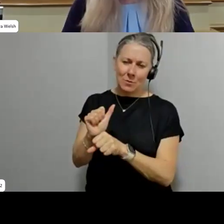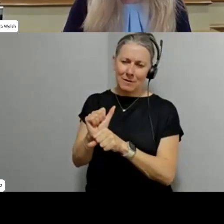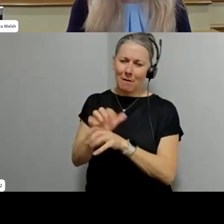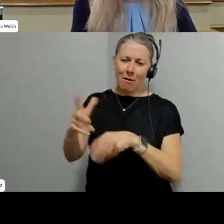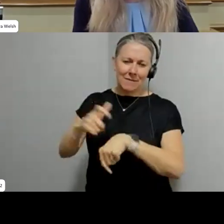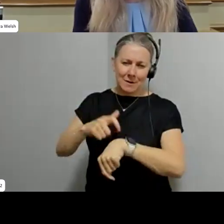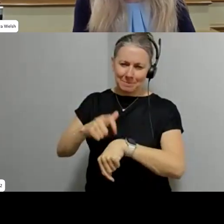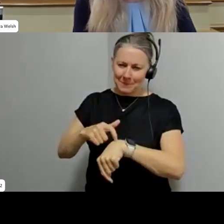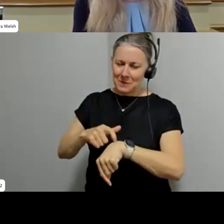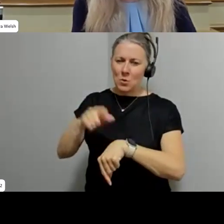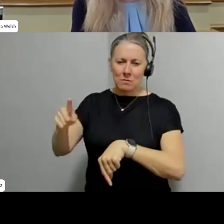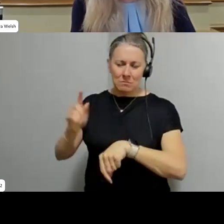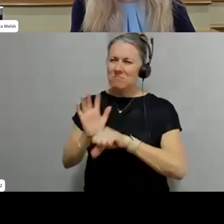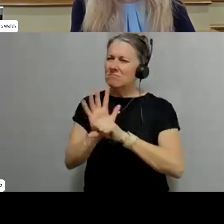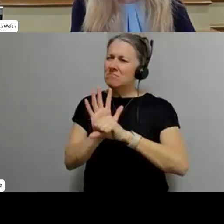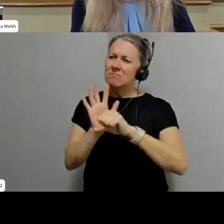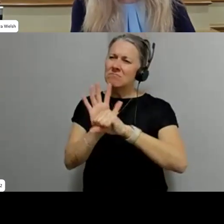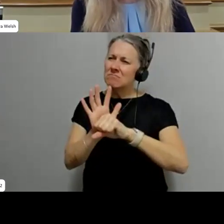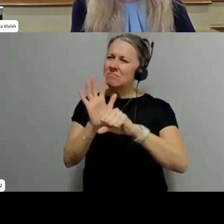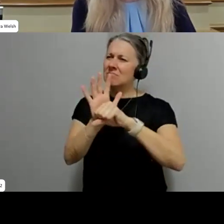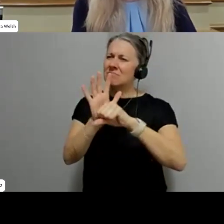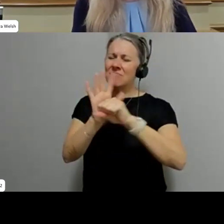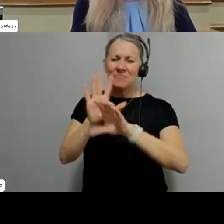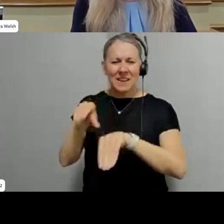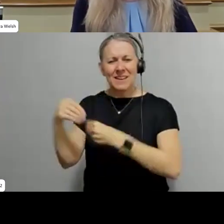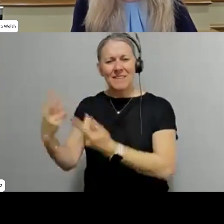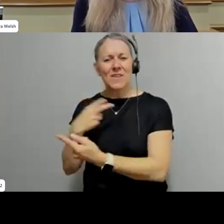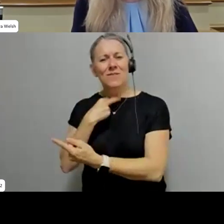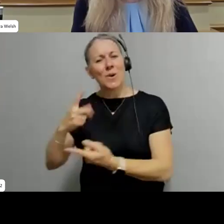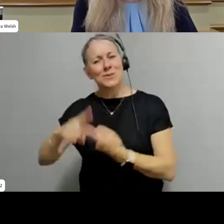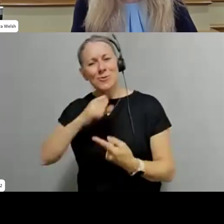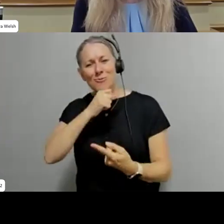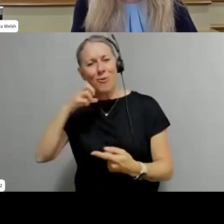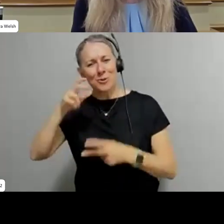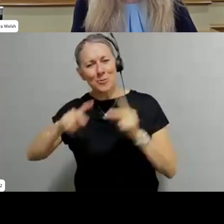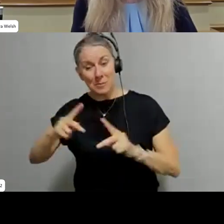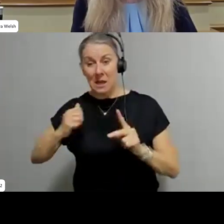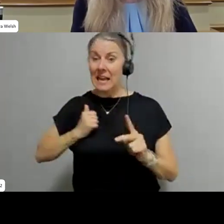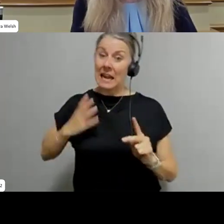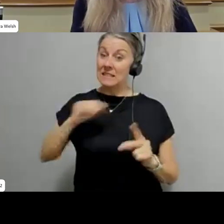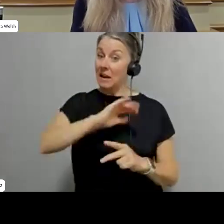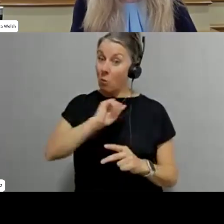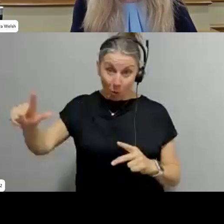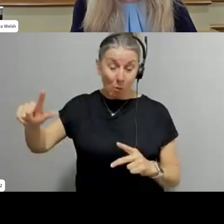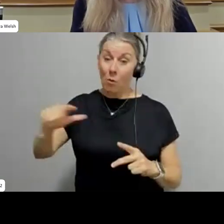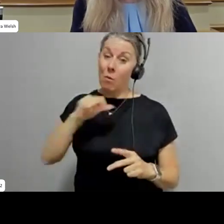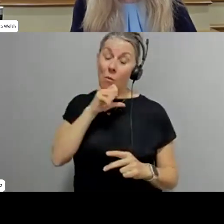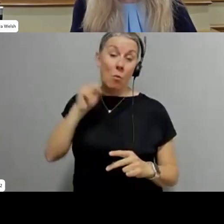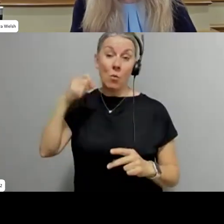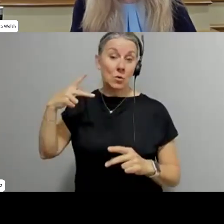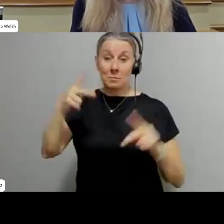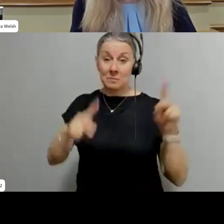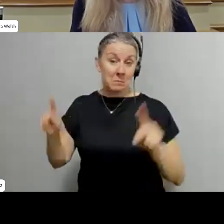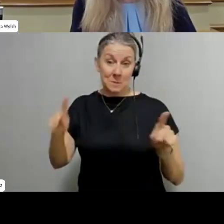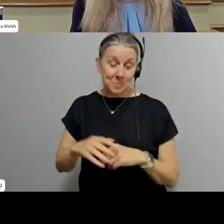voices and the rights of older persons, Canadians, but also all older persons. So tell us a little bit about, back then, now, and